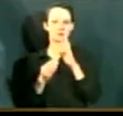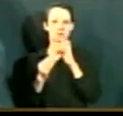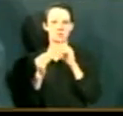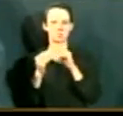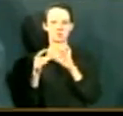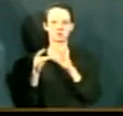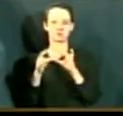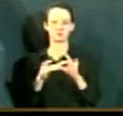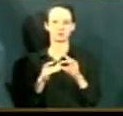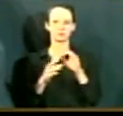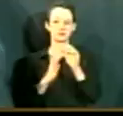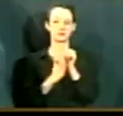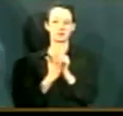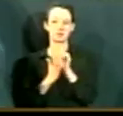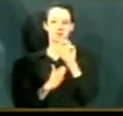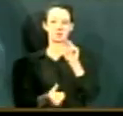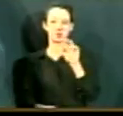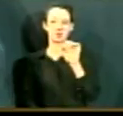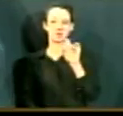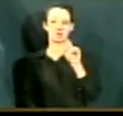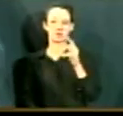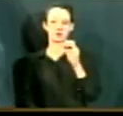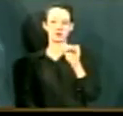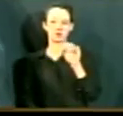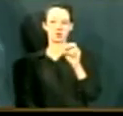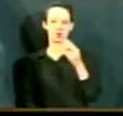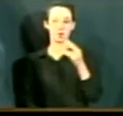item. Natasha Patchen.